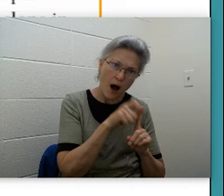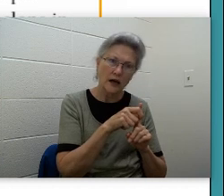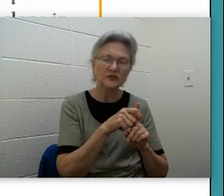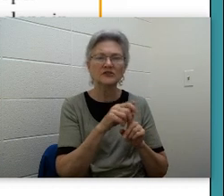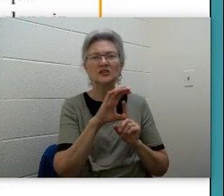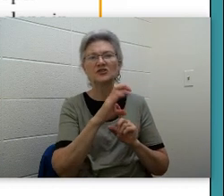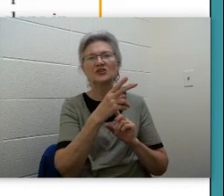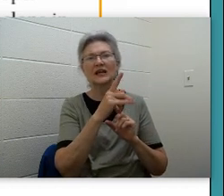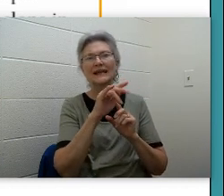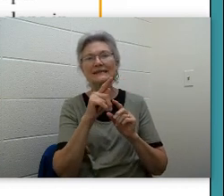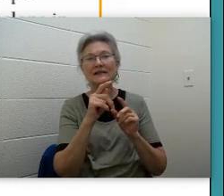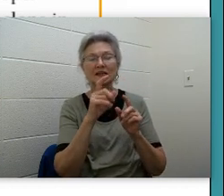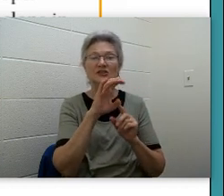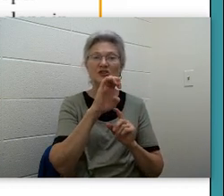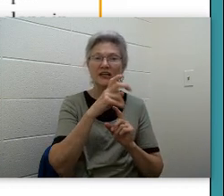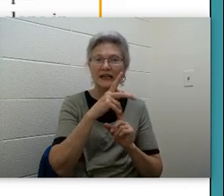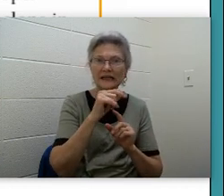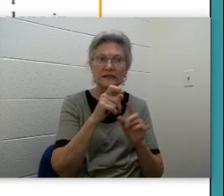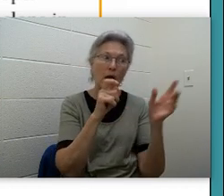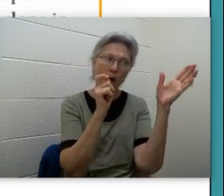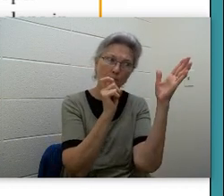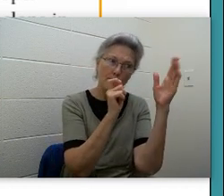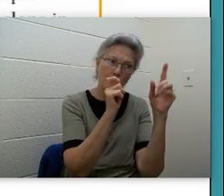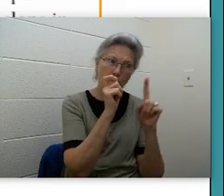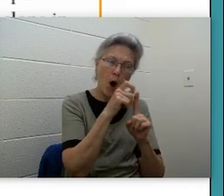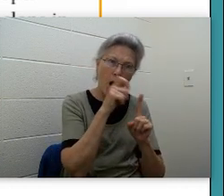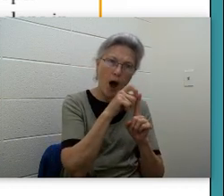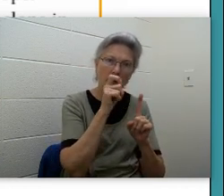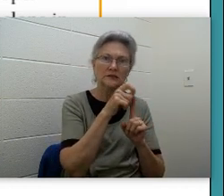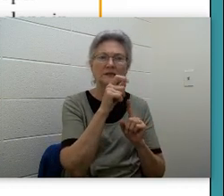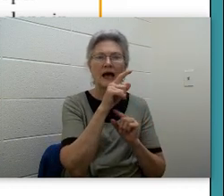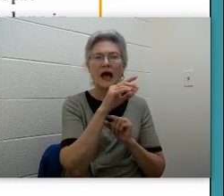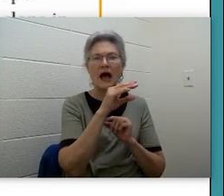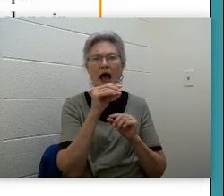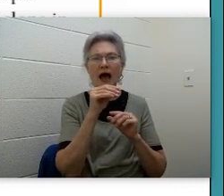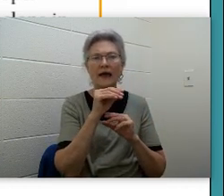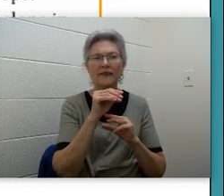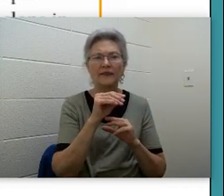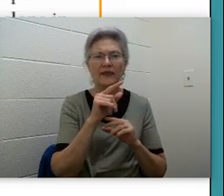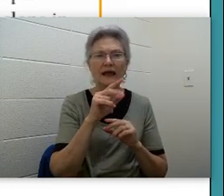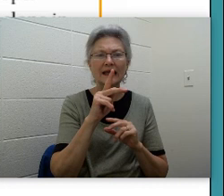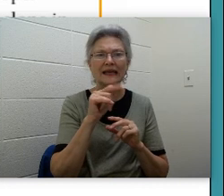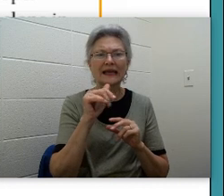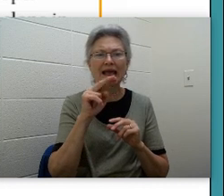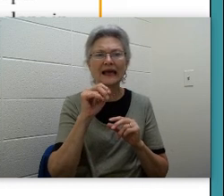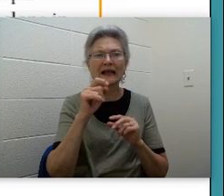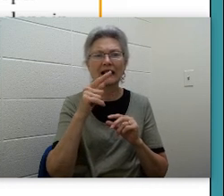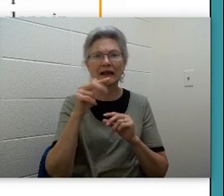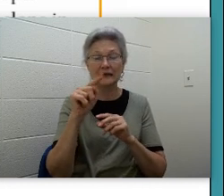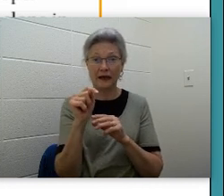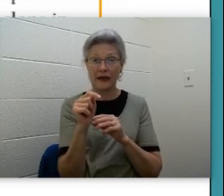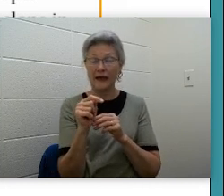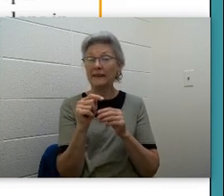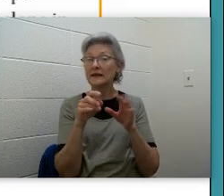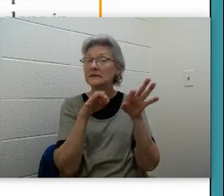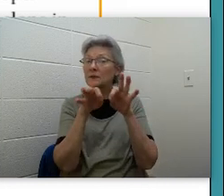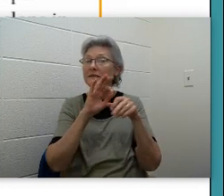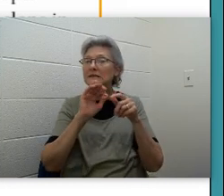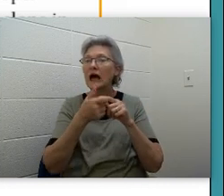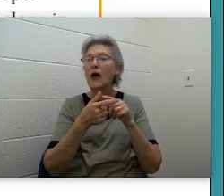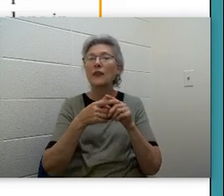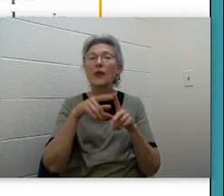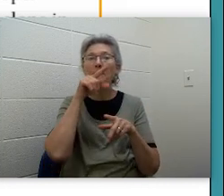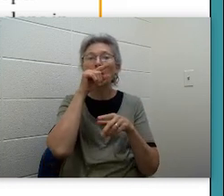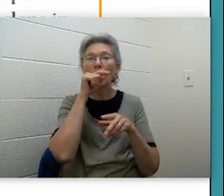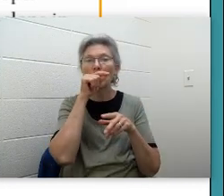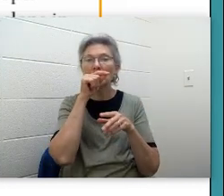kinglet. The reason why I underlined that is because this detail explains how the birds interact as they eat. It's